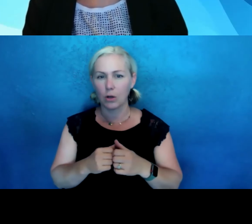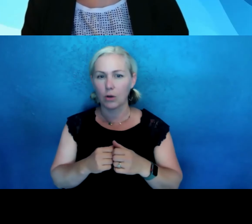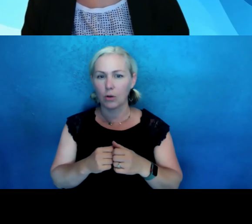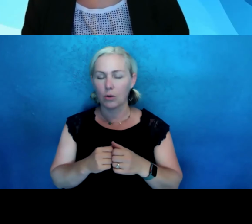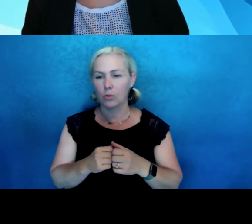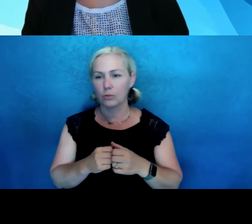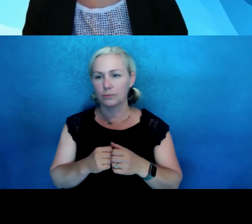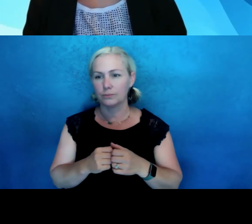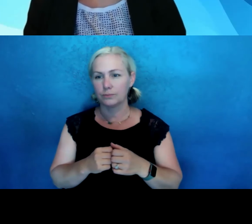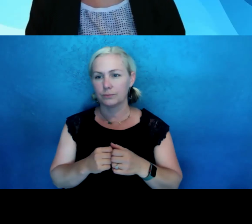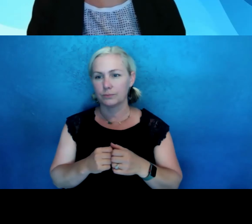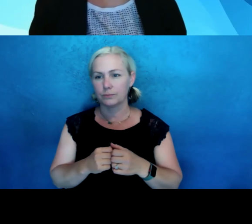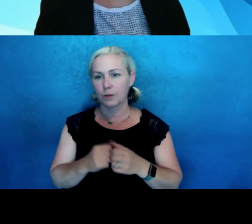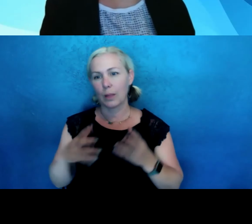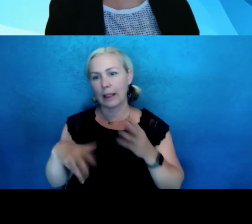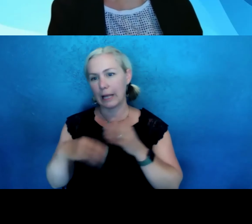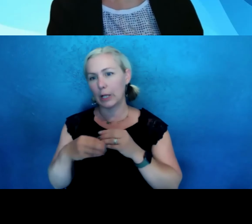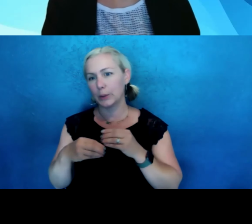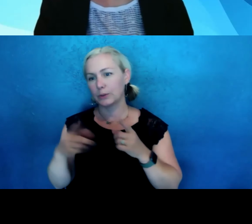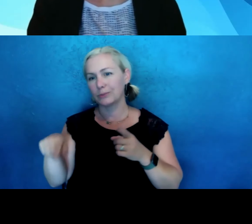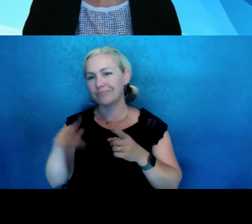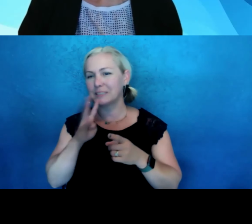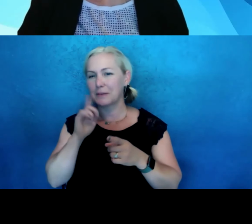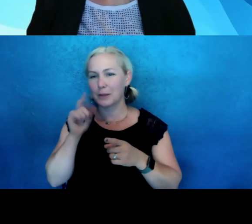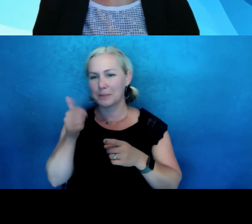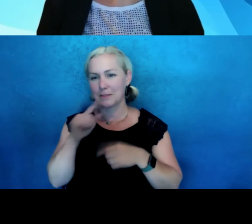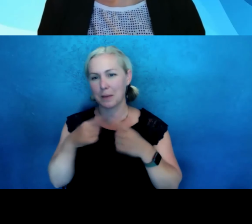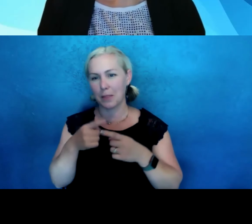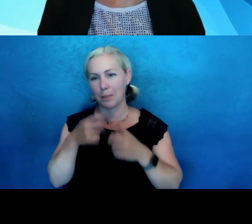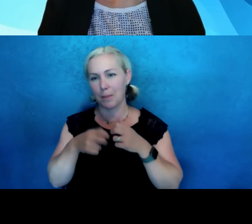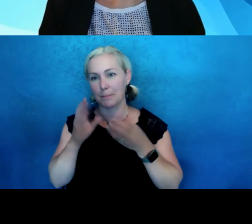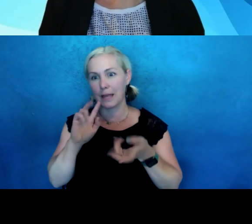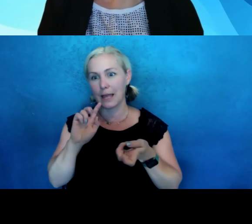to help to speak for themselves about the problem we're solving. Thank you.